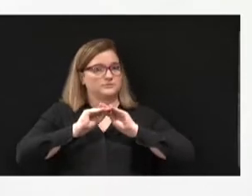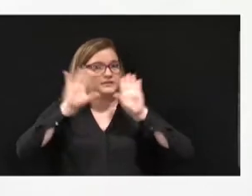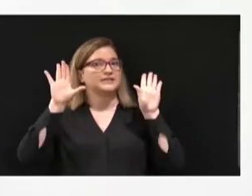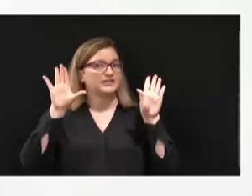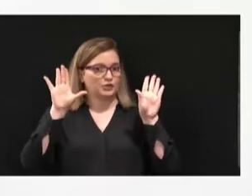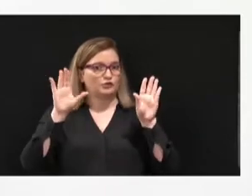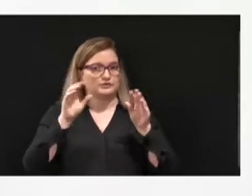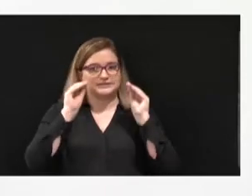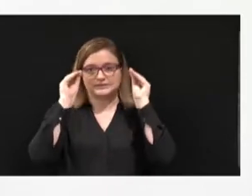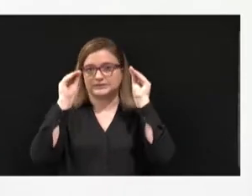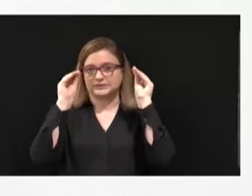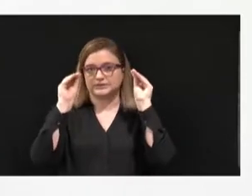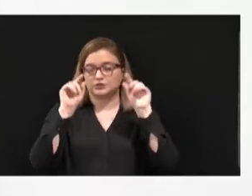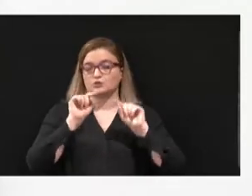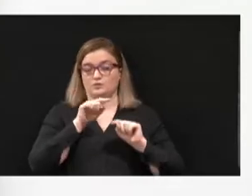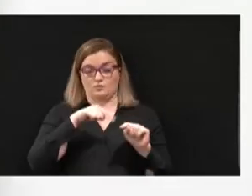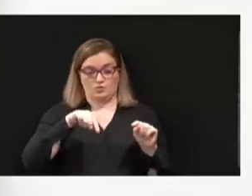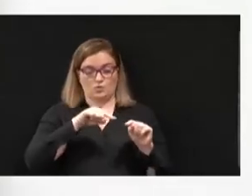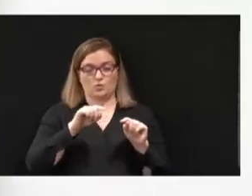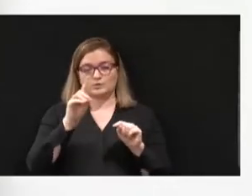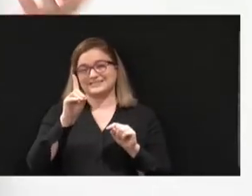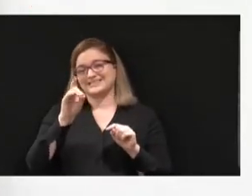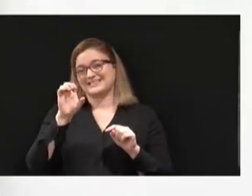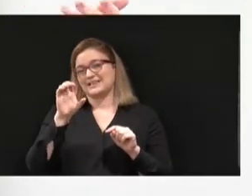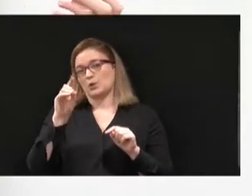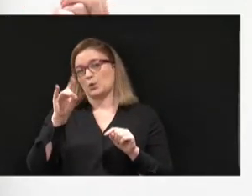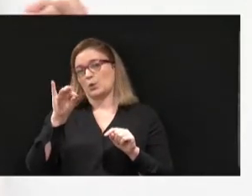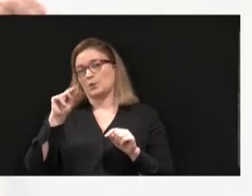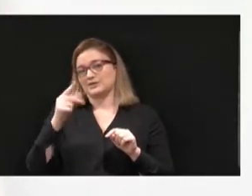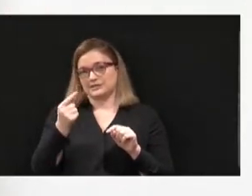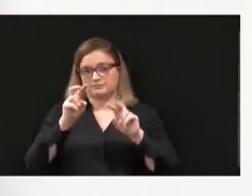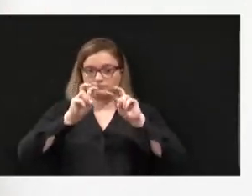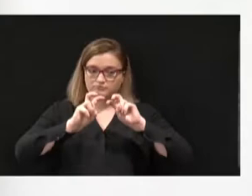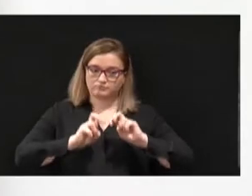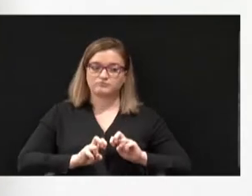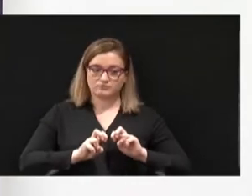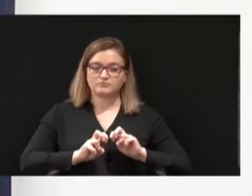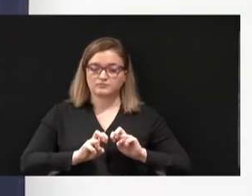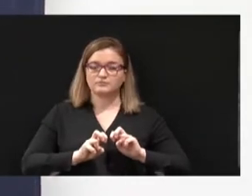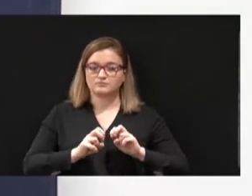explicitly teach those decoding skills, which we will be doing all week.